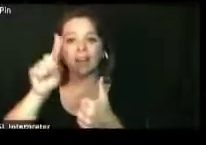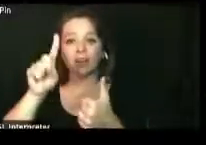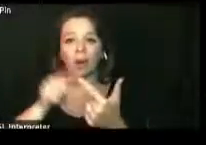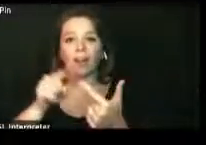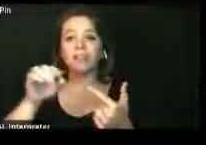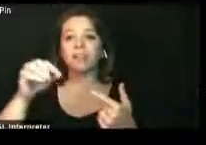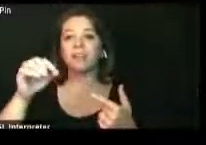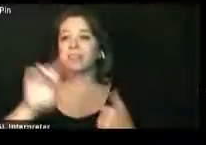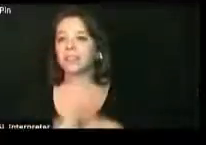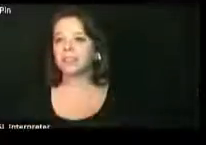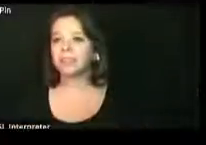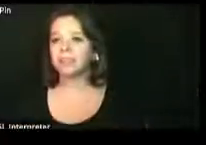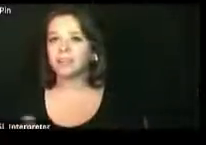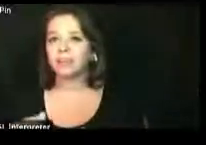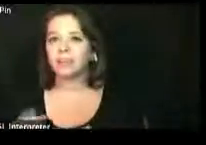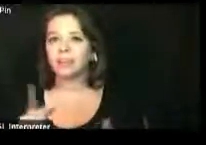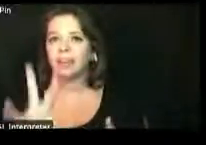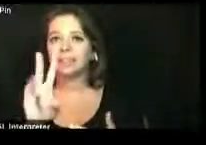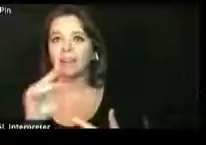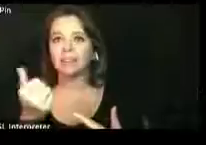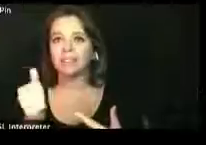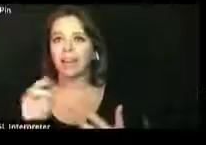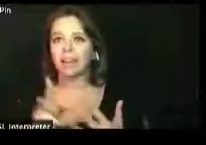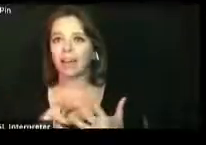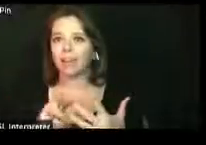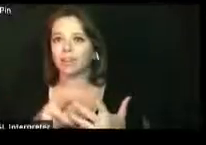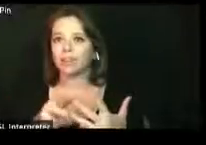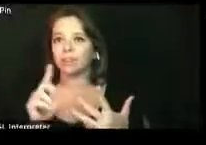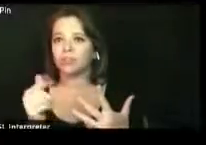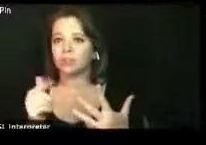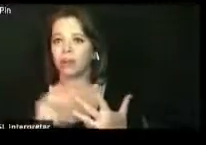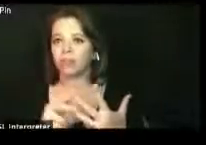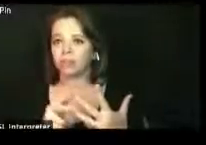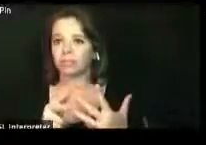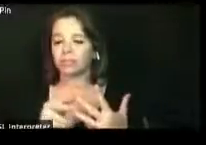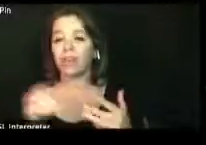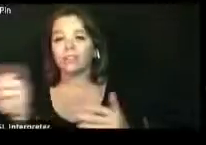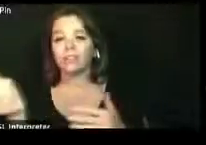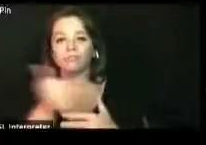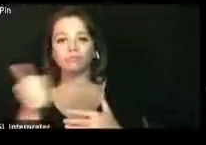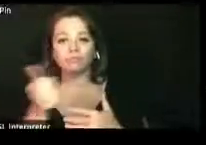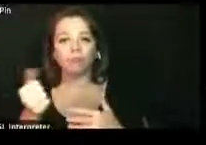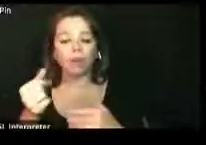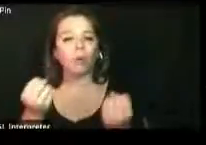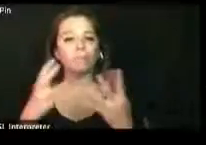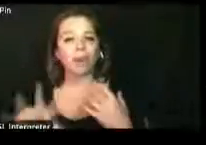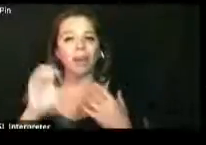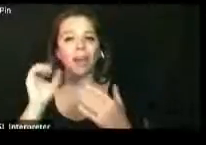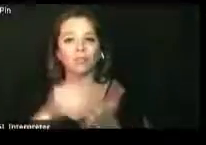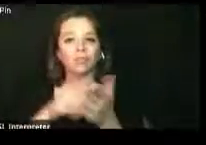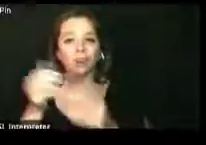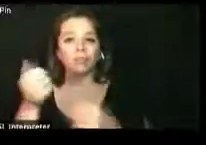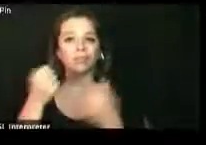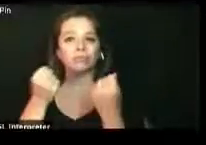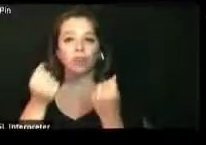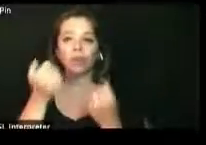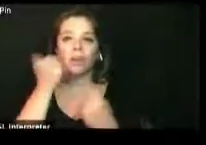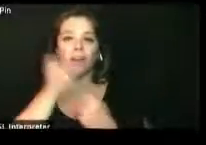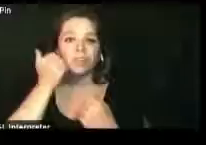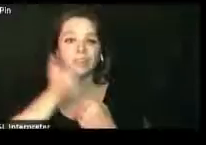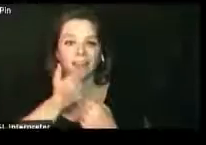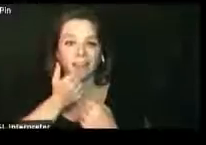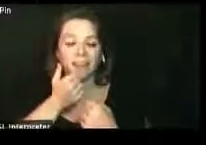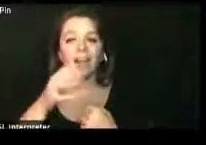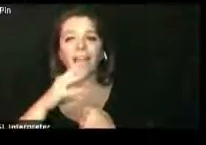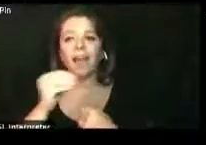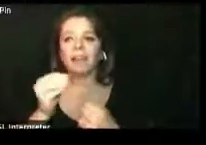and the 710 are 4 major highways that transport hundreds of thousands of cars a day, emitting